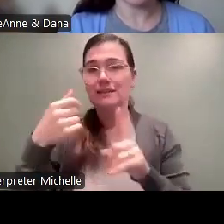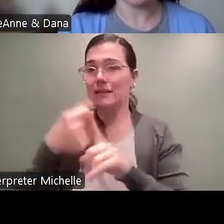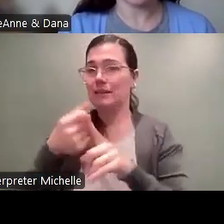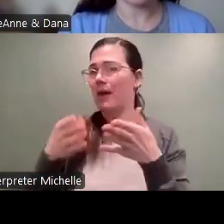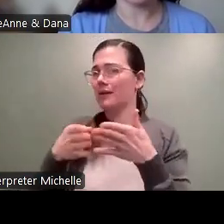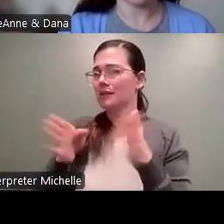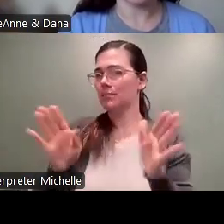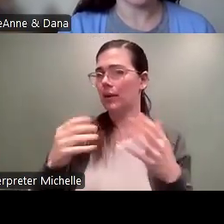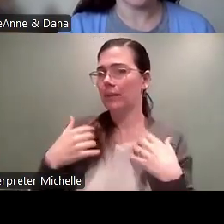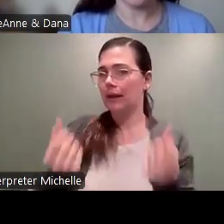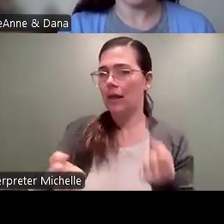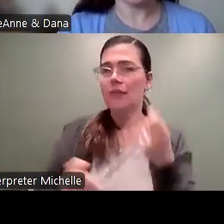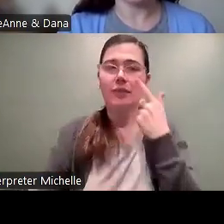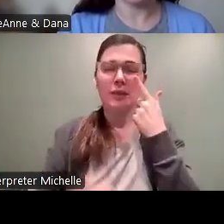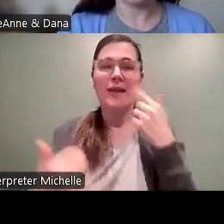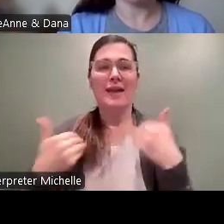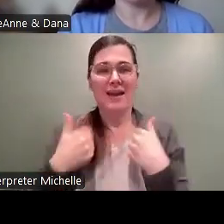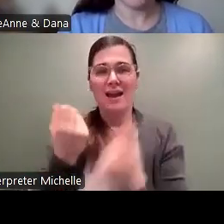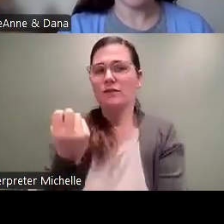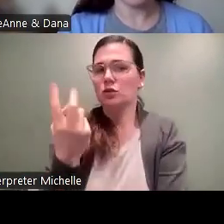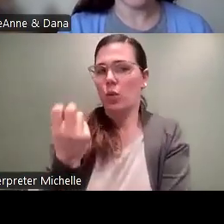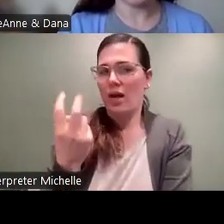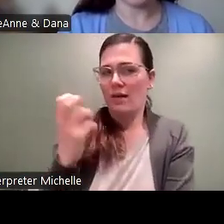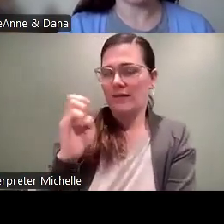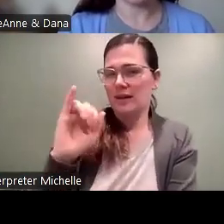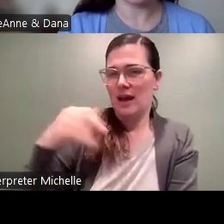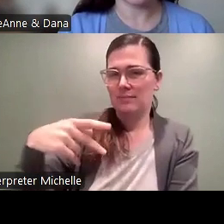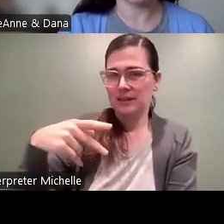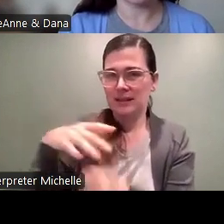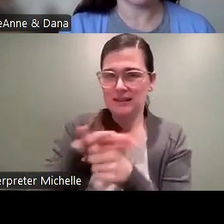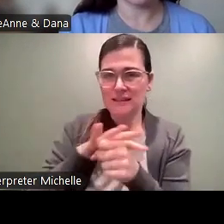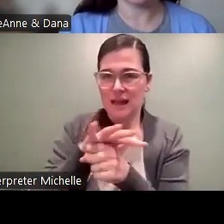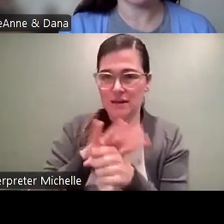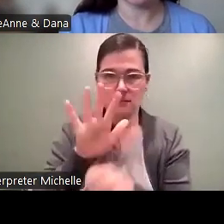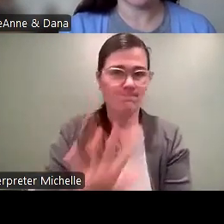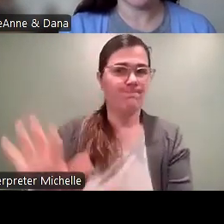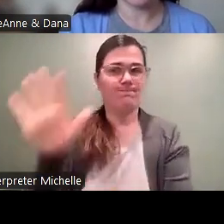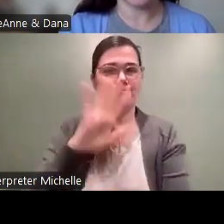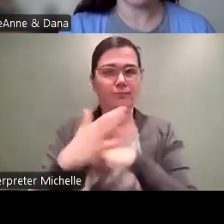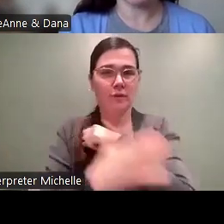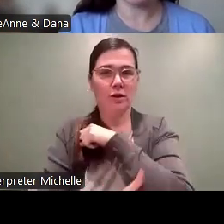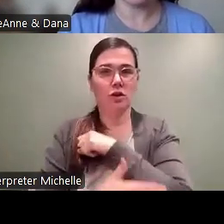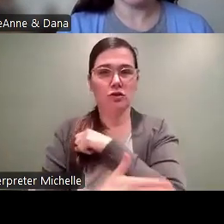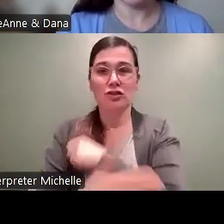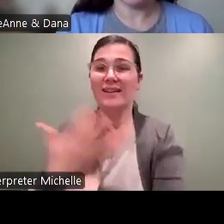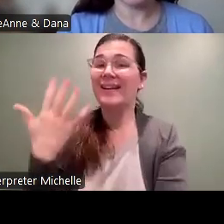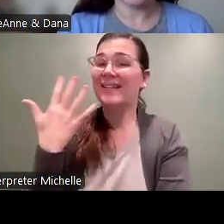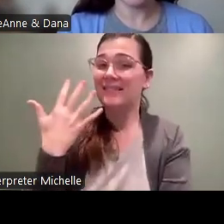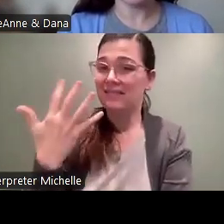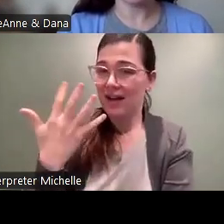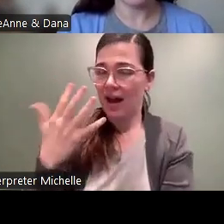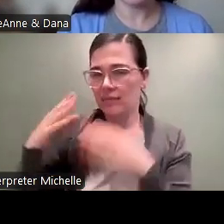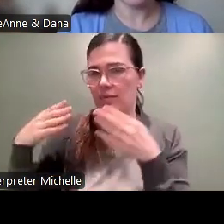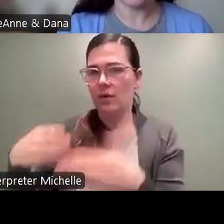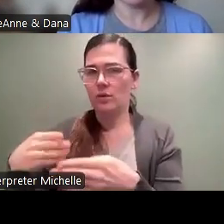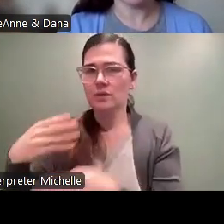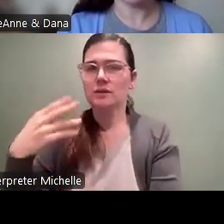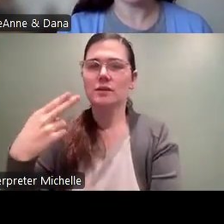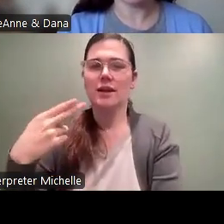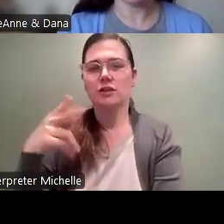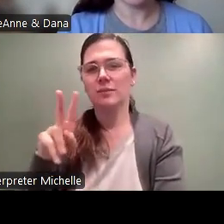EIP sites across the country, with only 5 EIP sites that collect HPV-related data. The sites